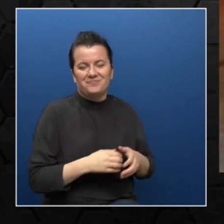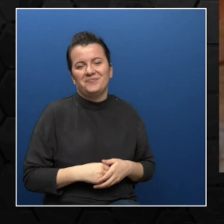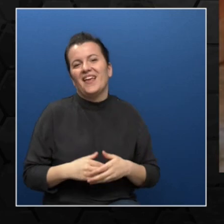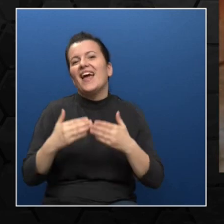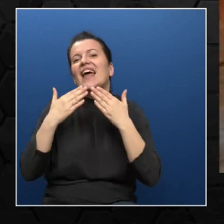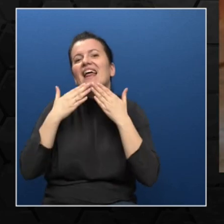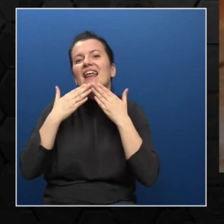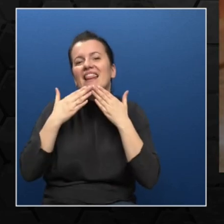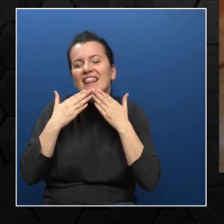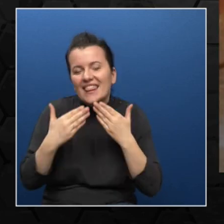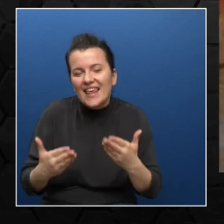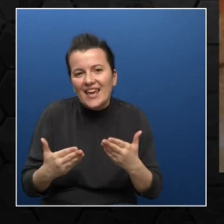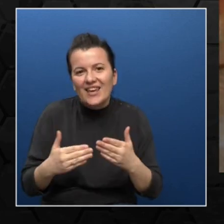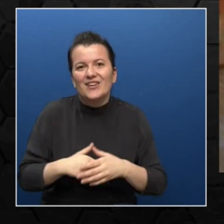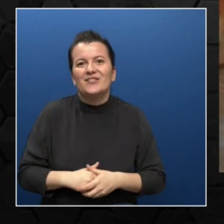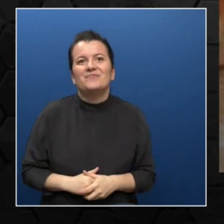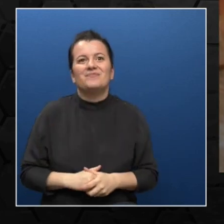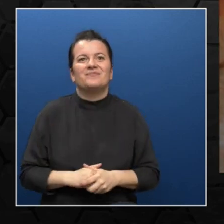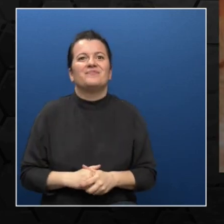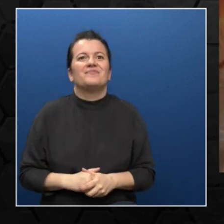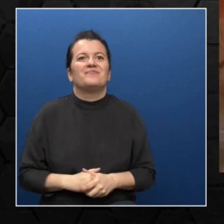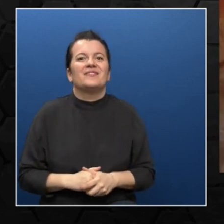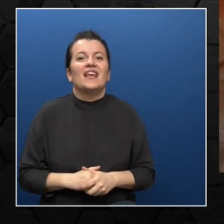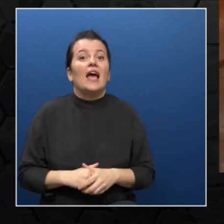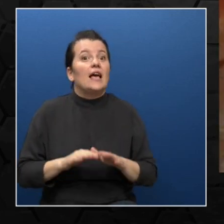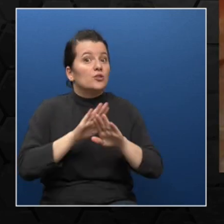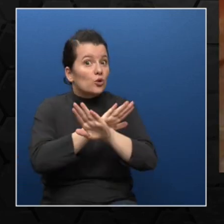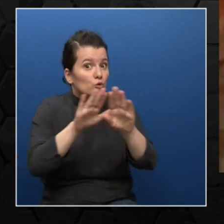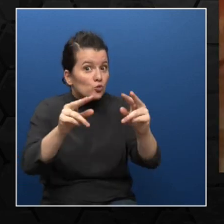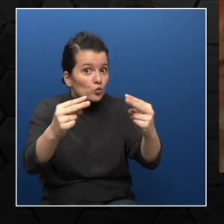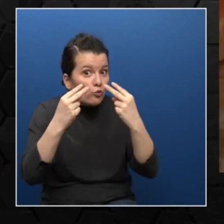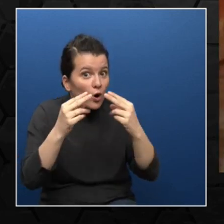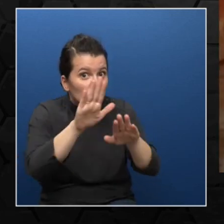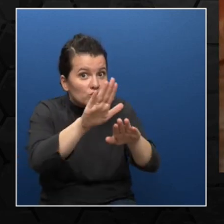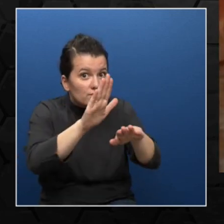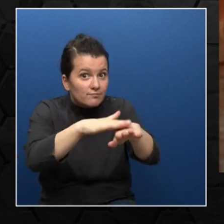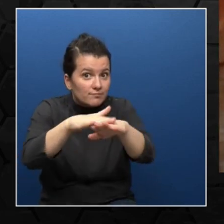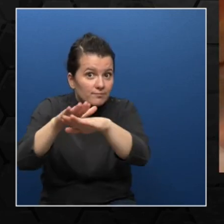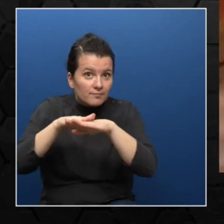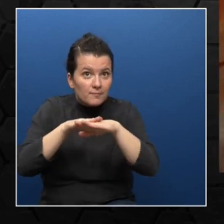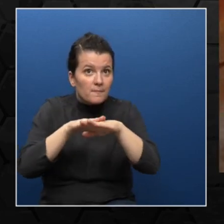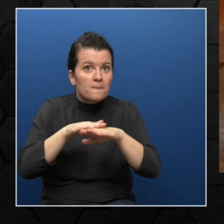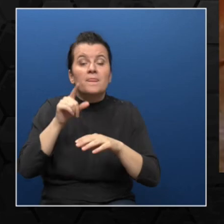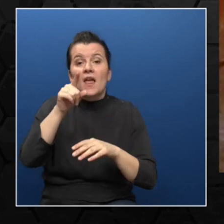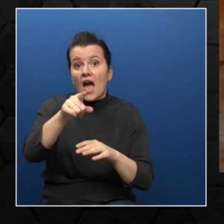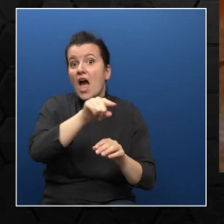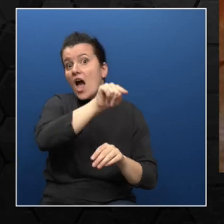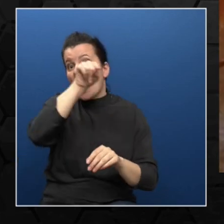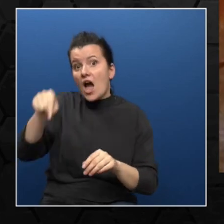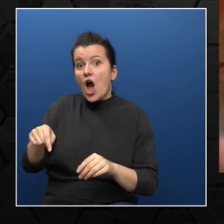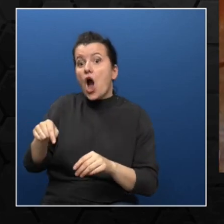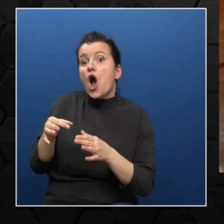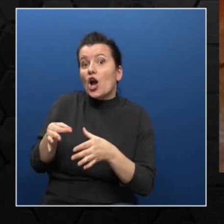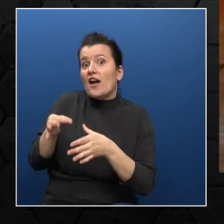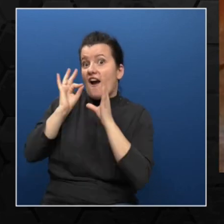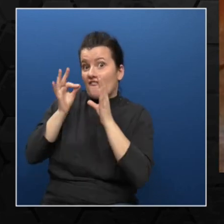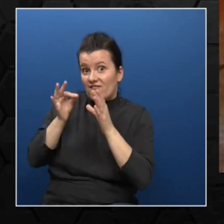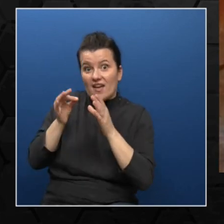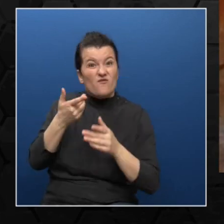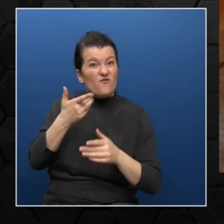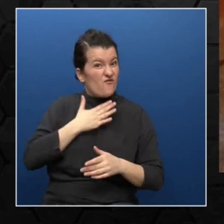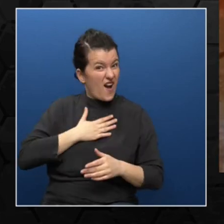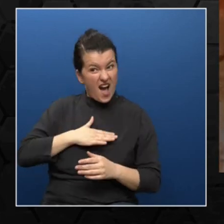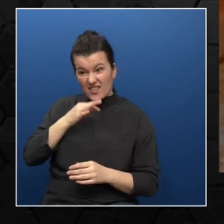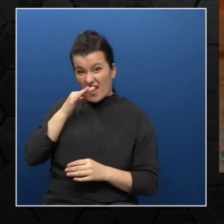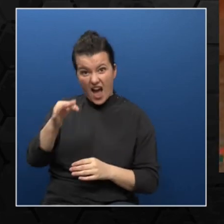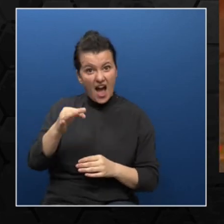And so a quick note to our listeners, Avishai will be in our Global AI Cafe after his talk. So if you have any questions for him, like